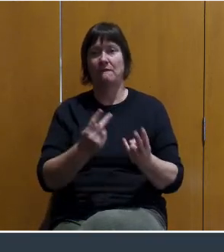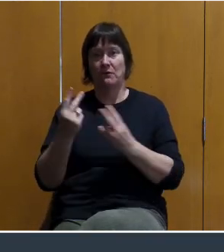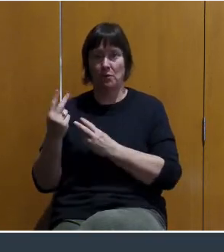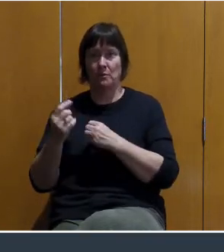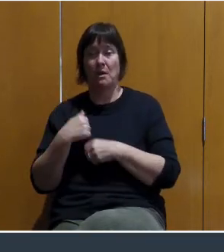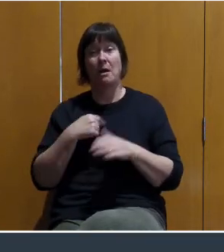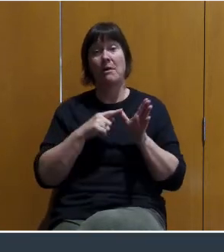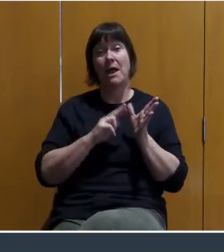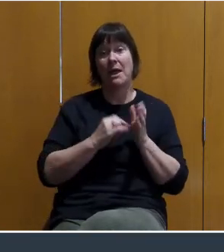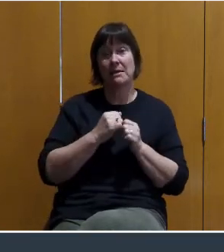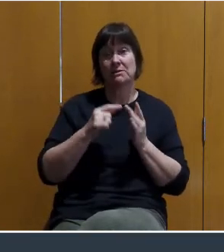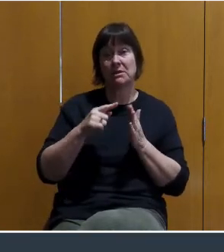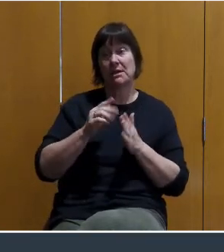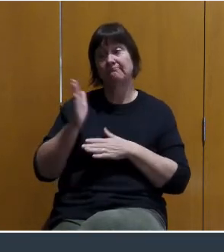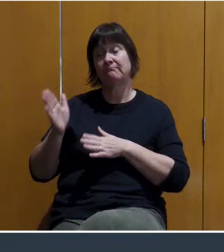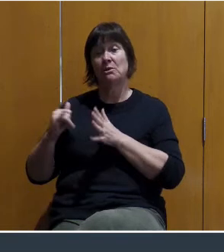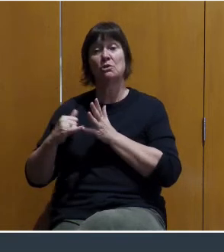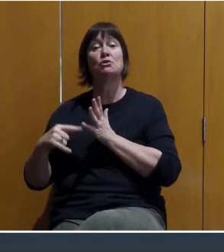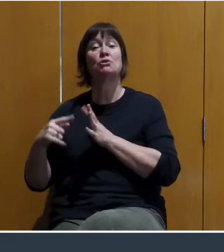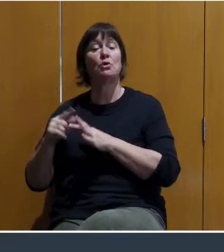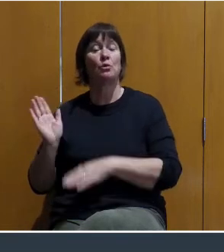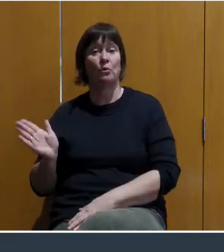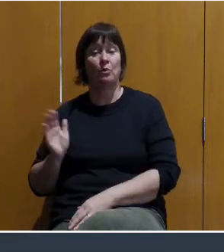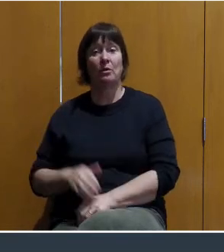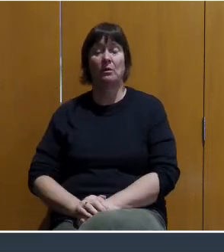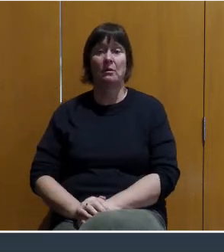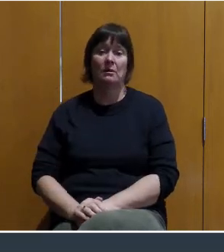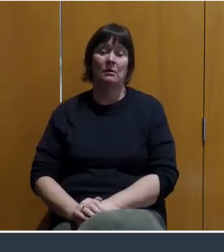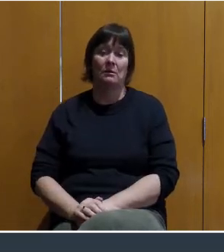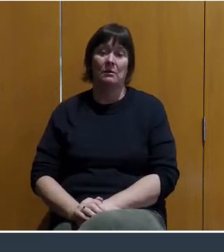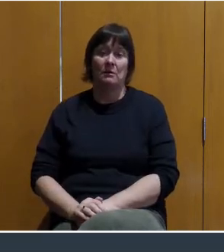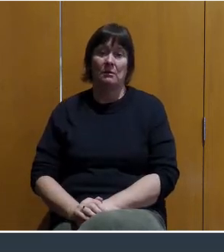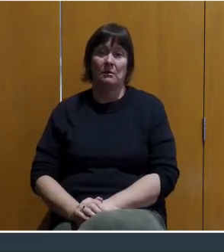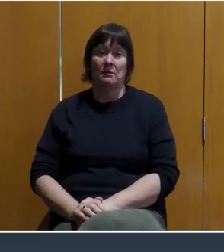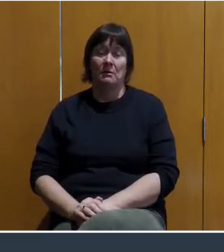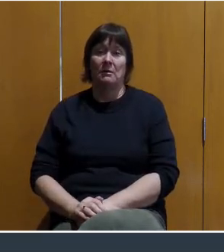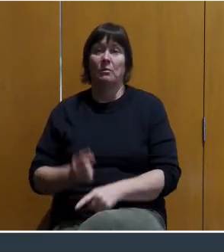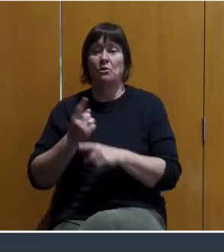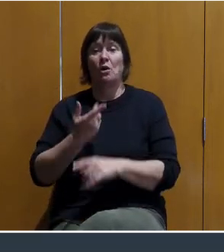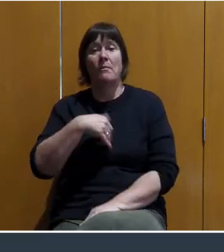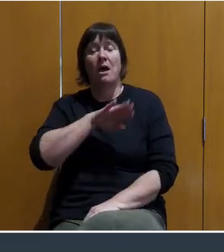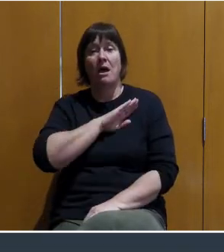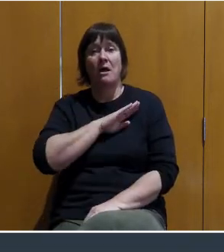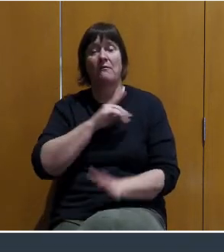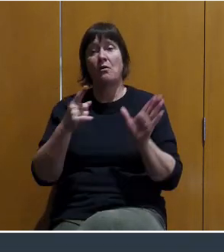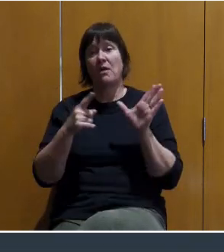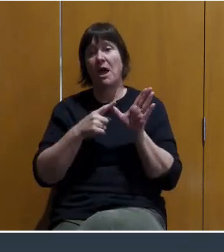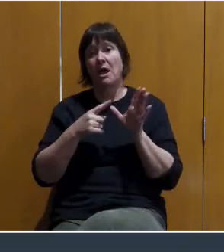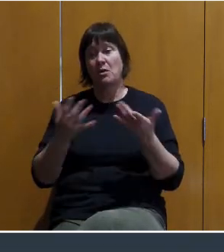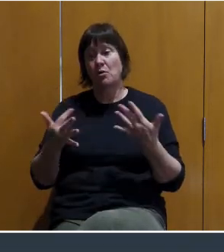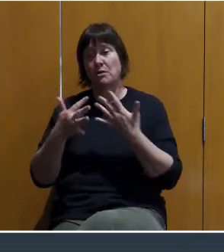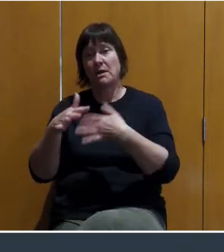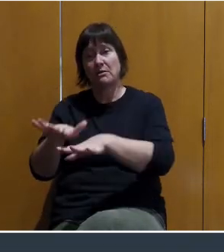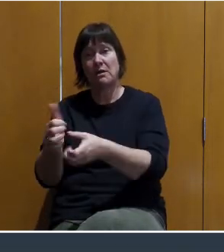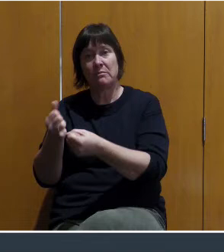I'm Angie Denby and this is Sue McDonald, and we are speaking on behalf of the Ahriri Estuary